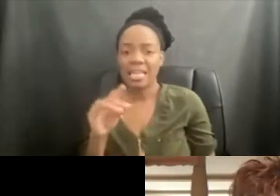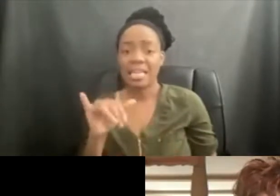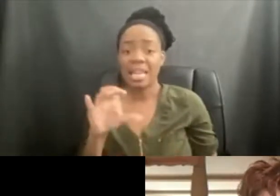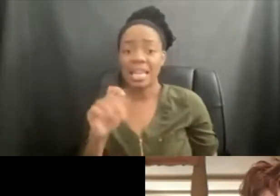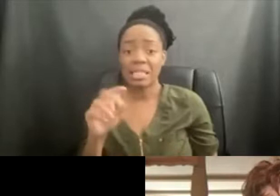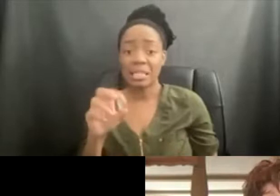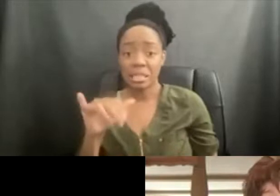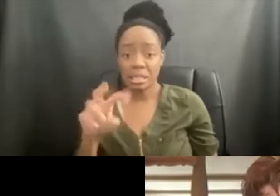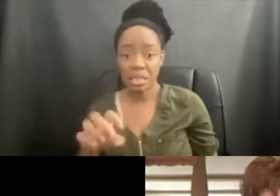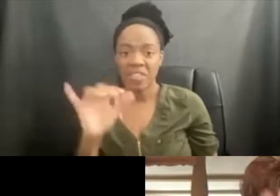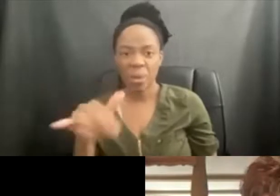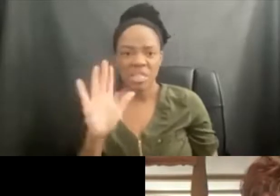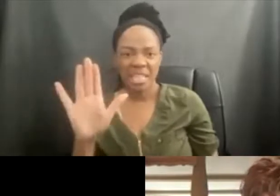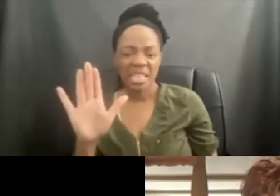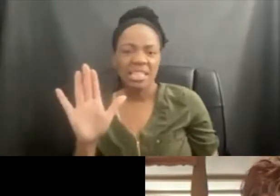And now